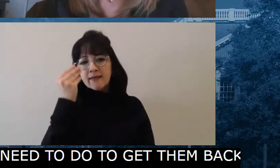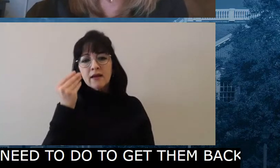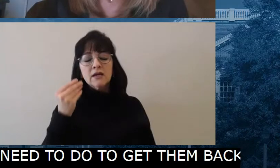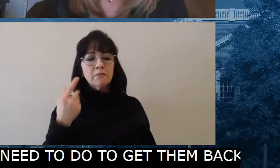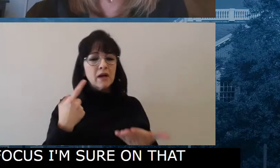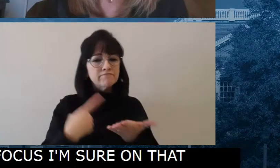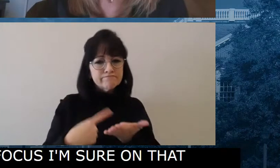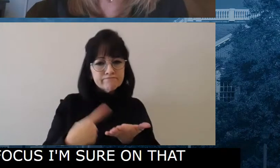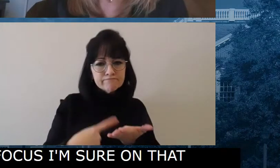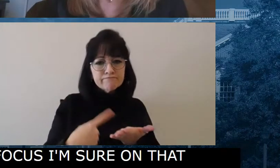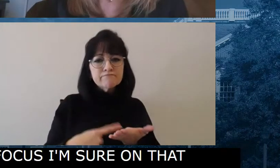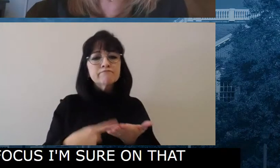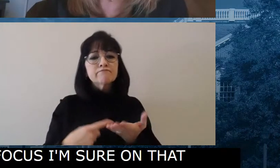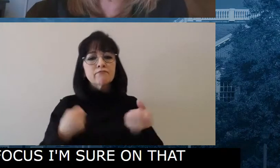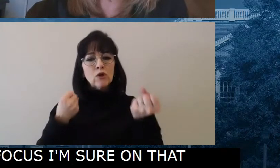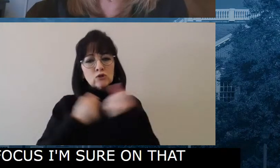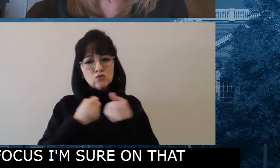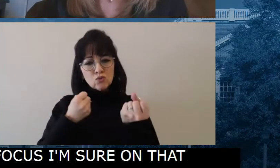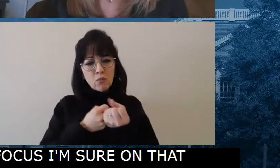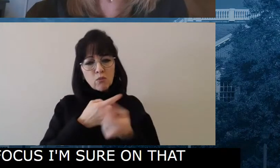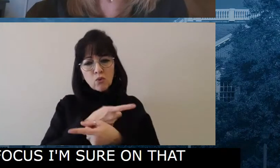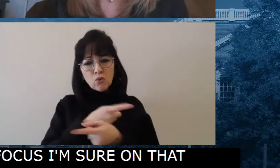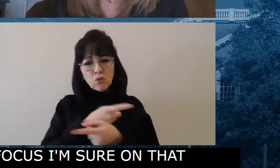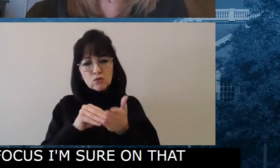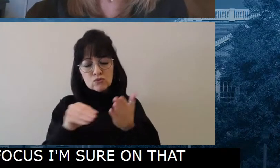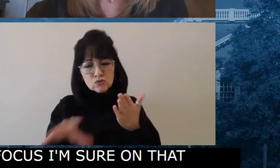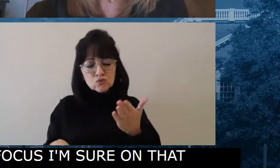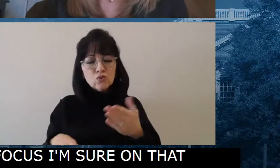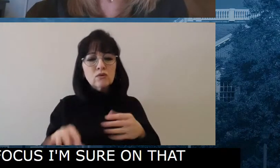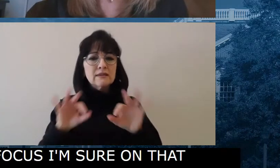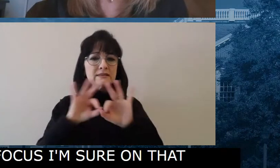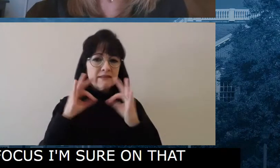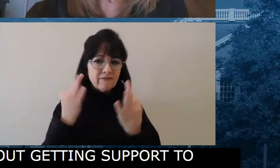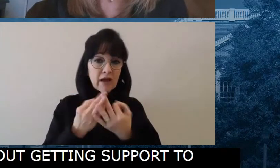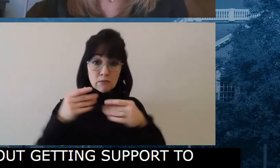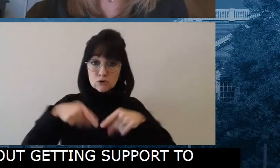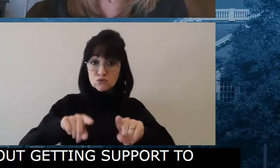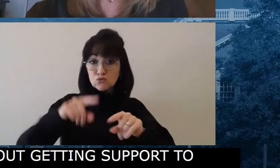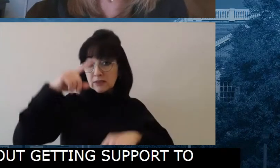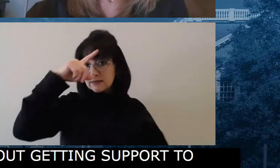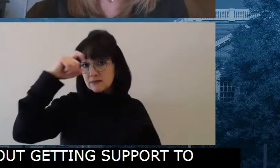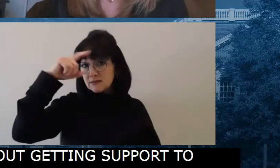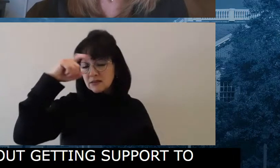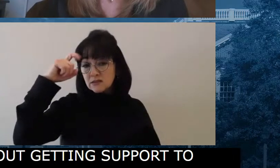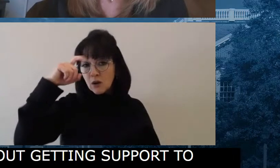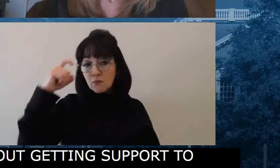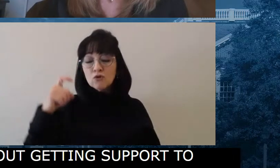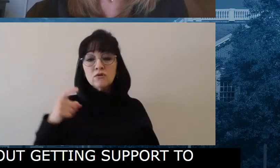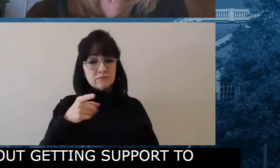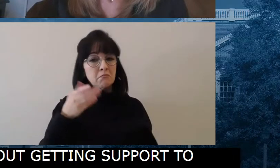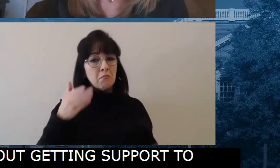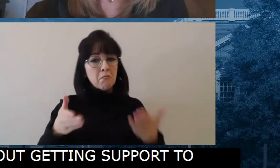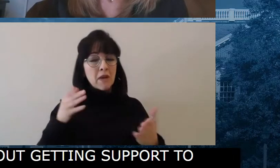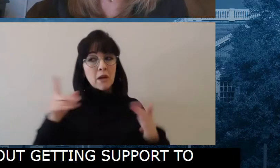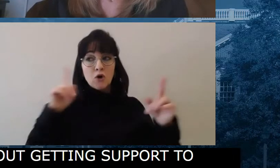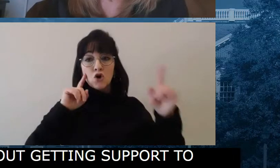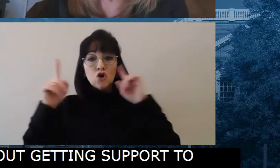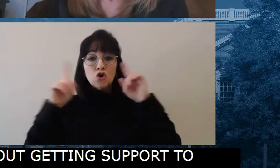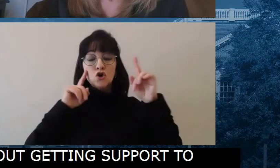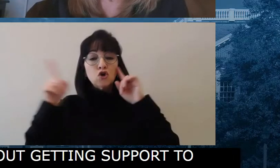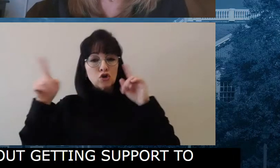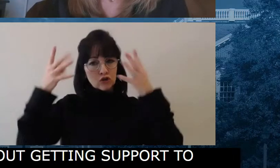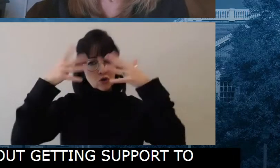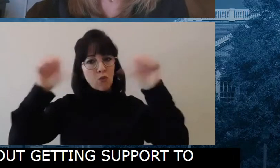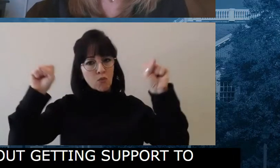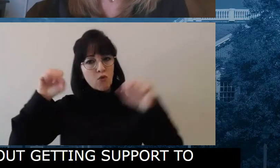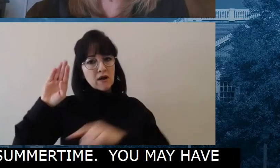about getting support to students and families over the summertime. You may have heard President Biden talk